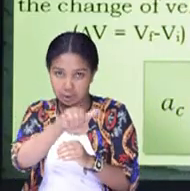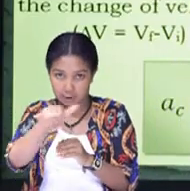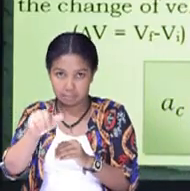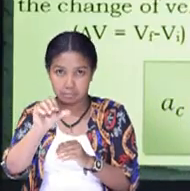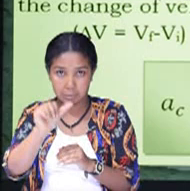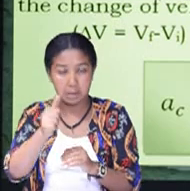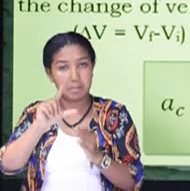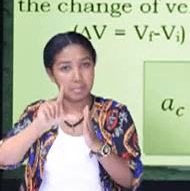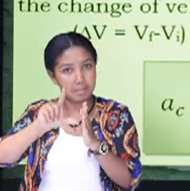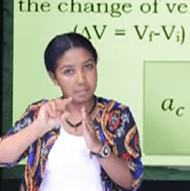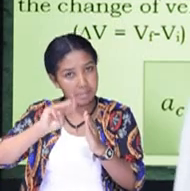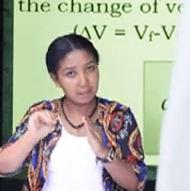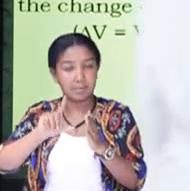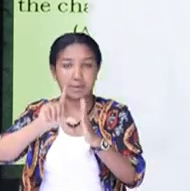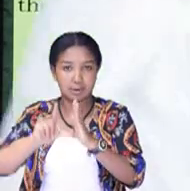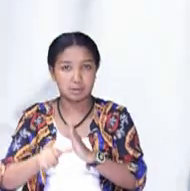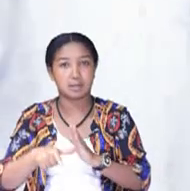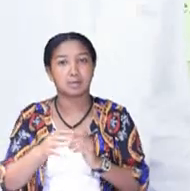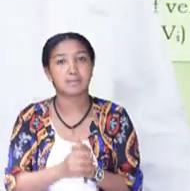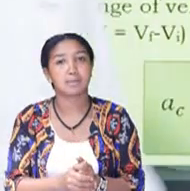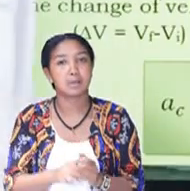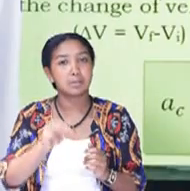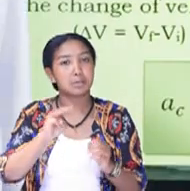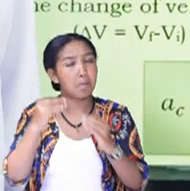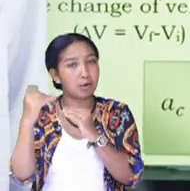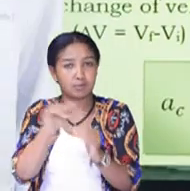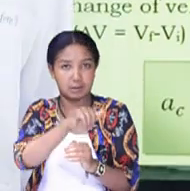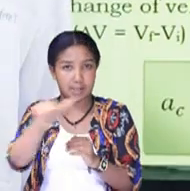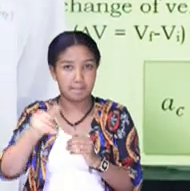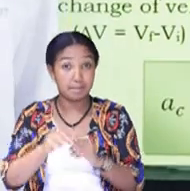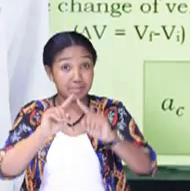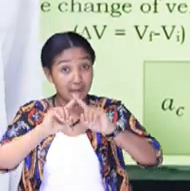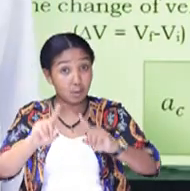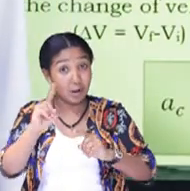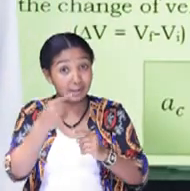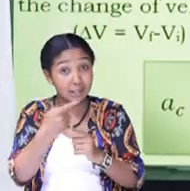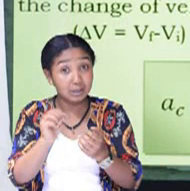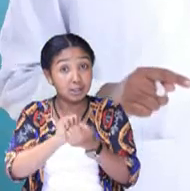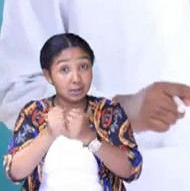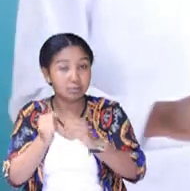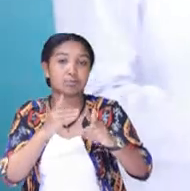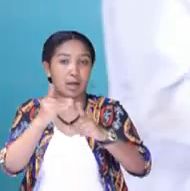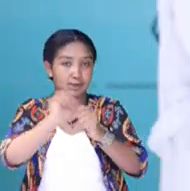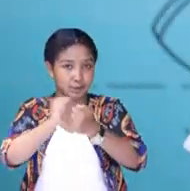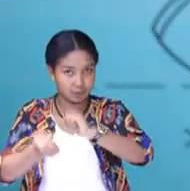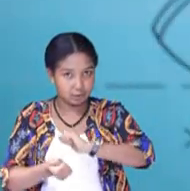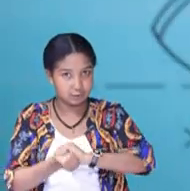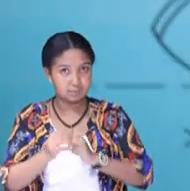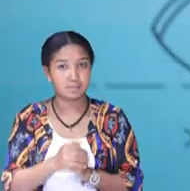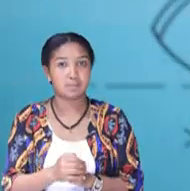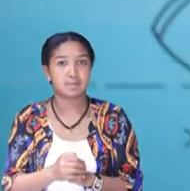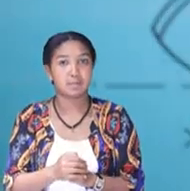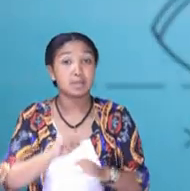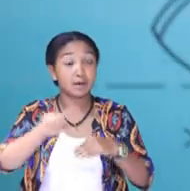constant, 10 meter per second. The magnitude remains constant. But one thing changes, the direction. The direction